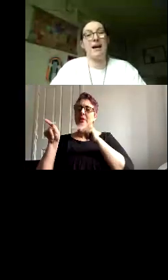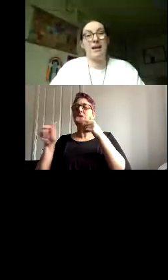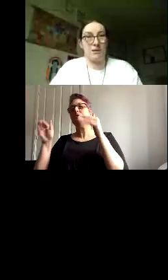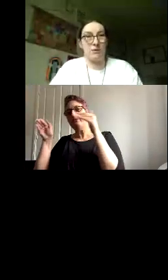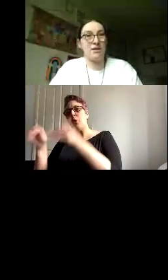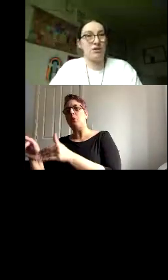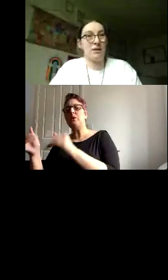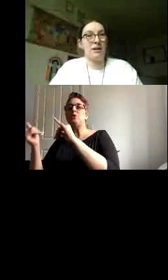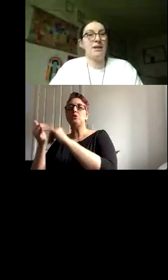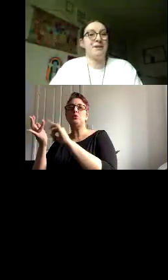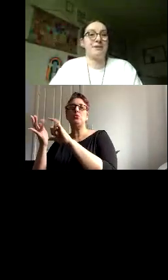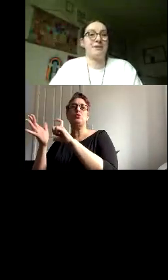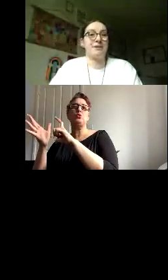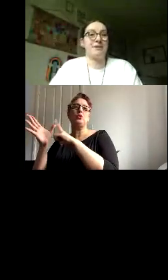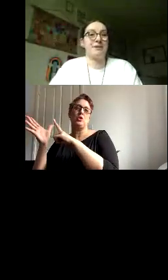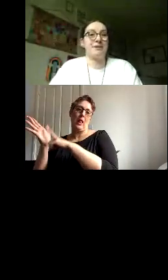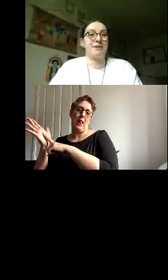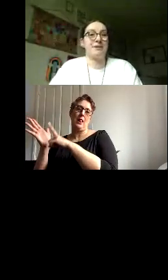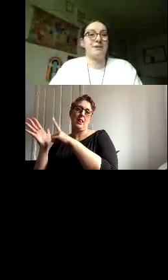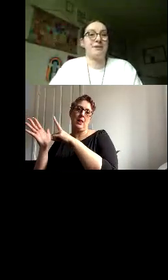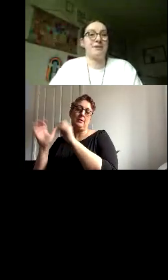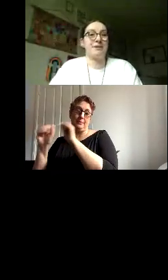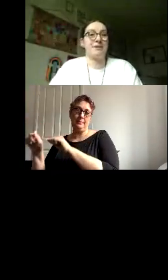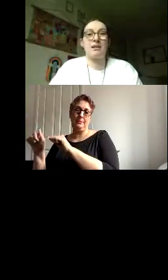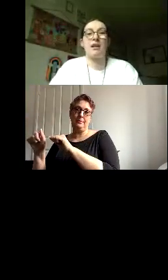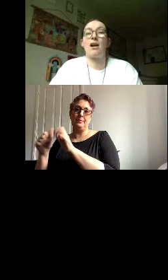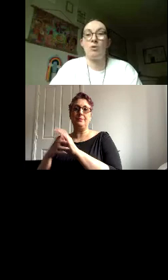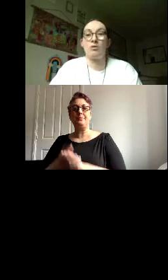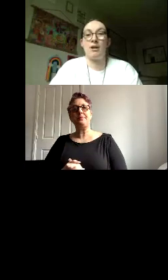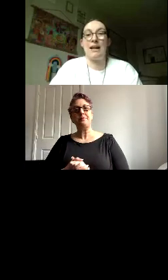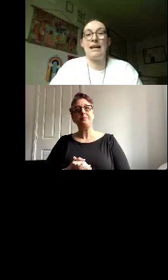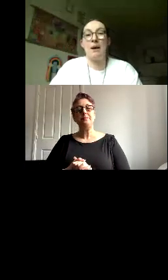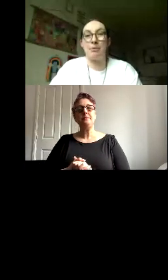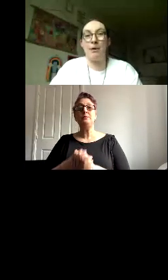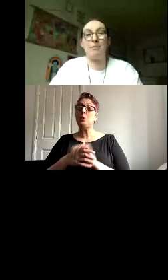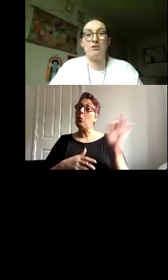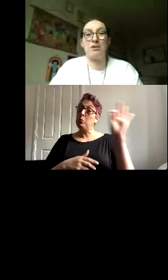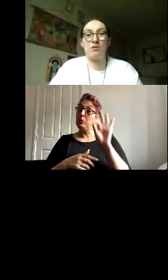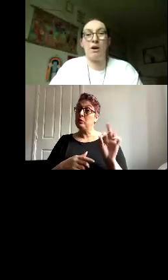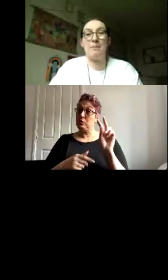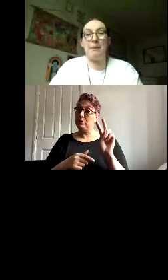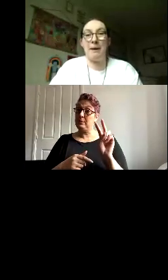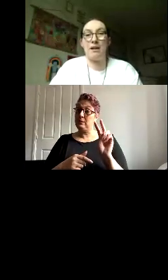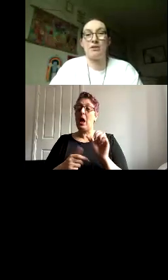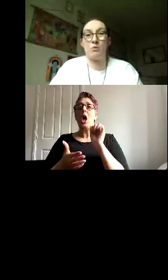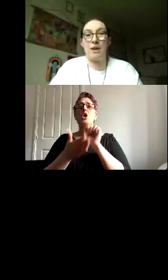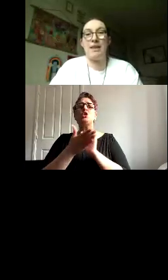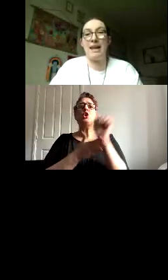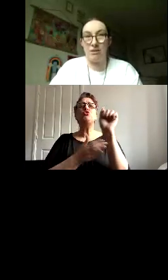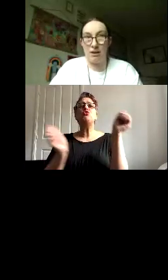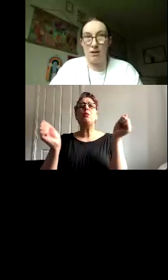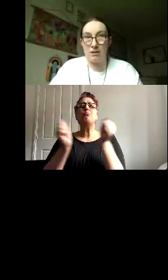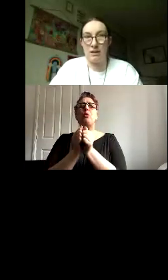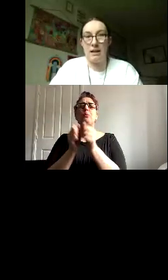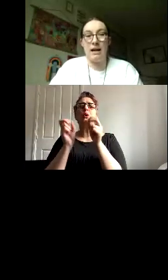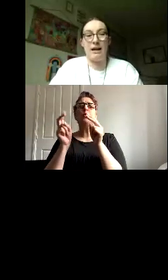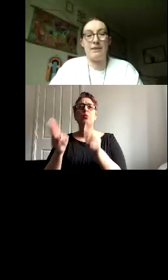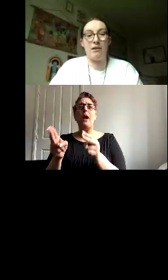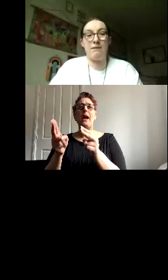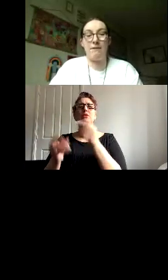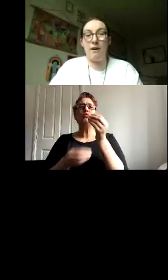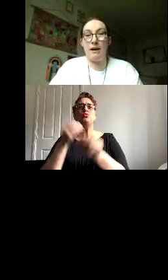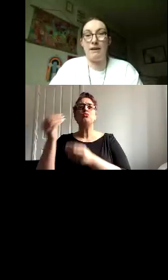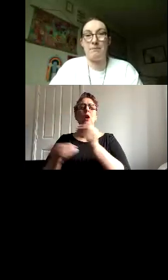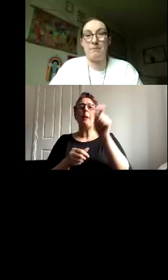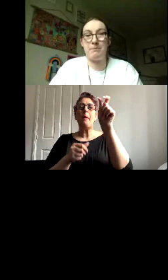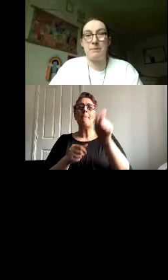thinking about language. So what is a culture appropriate way to describe a person with hearing loss? And there